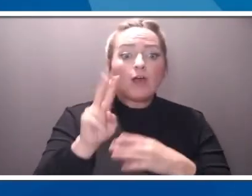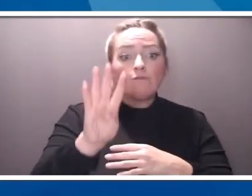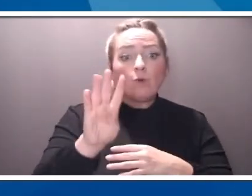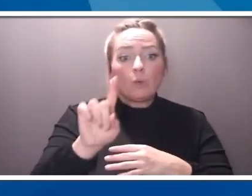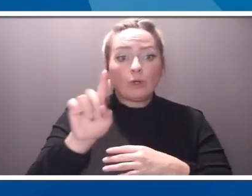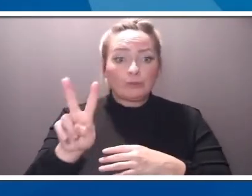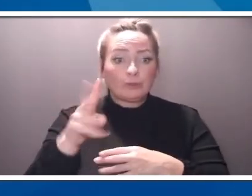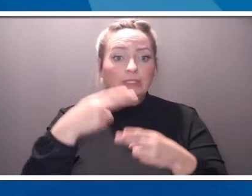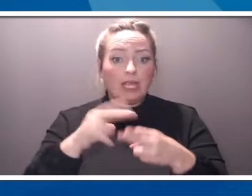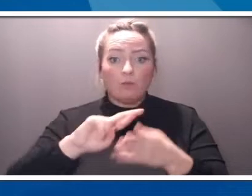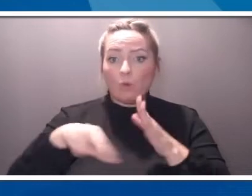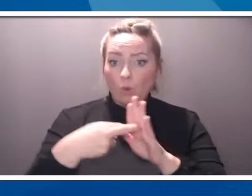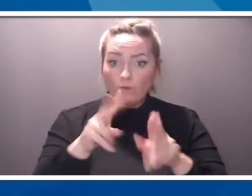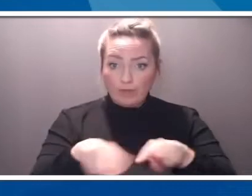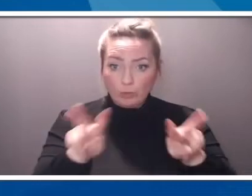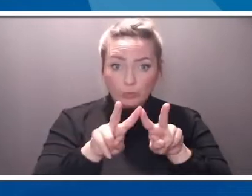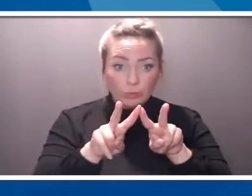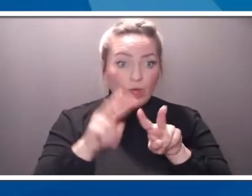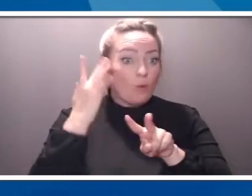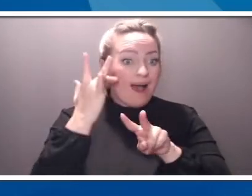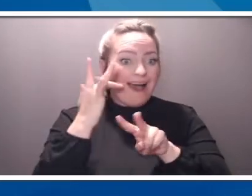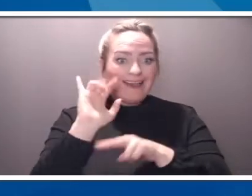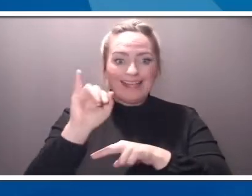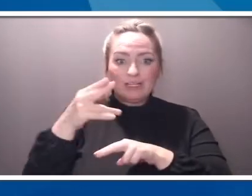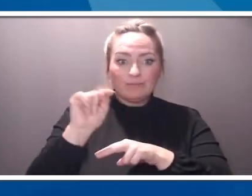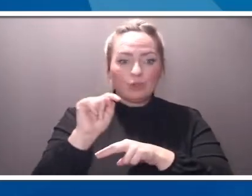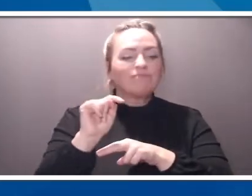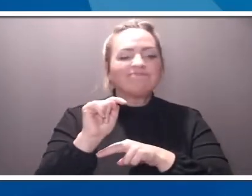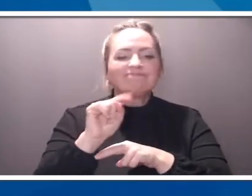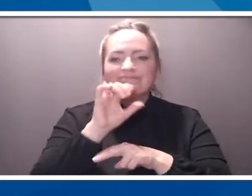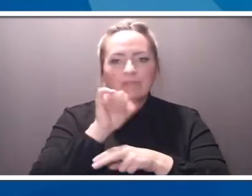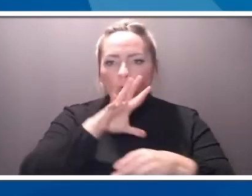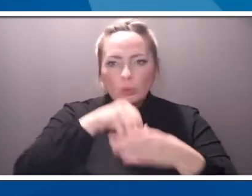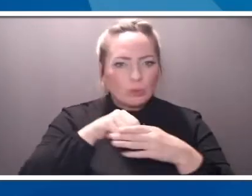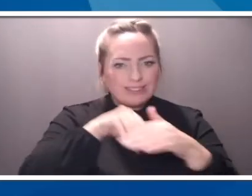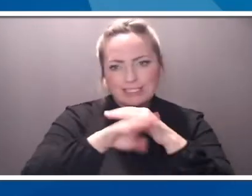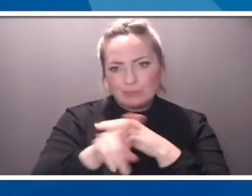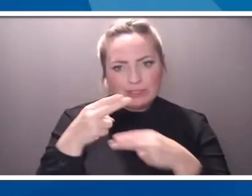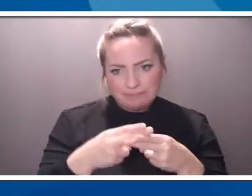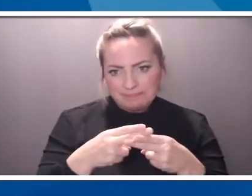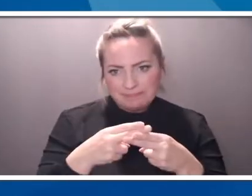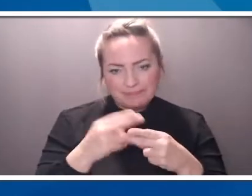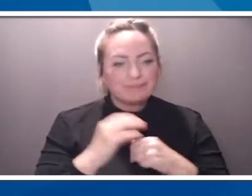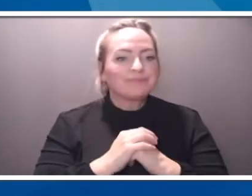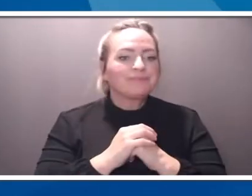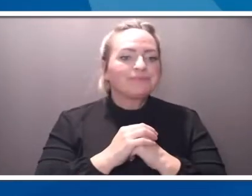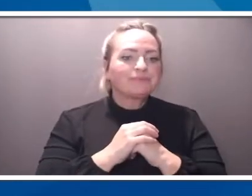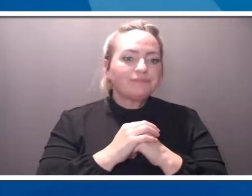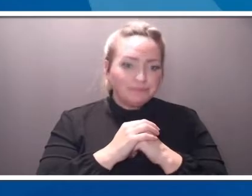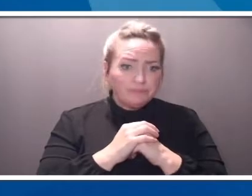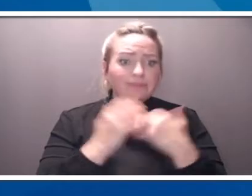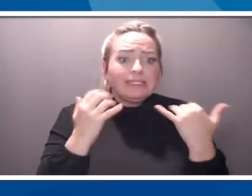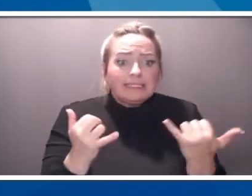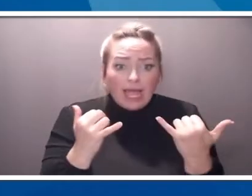one. And it will fail 412 name, role, value, because that input lacks an accessible name to begin